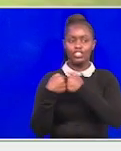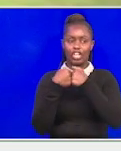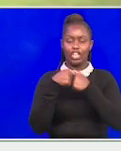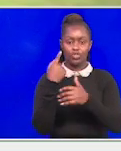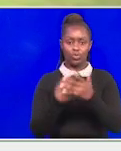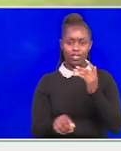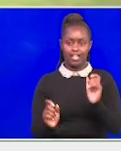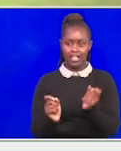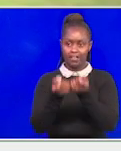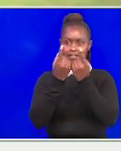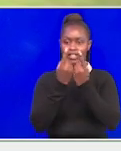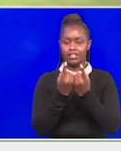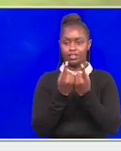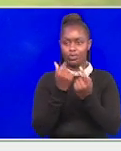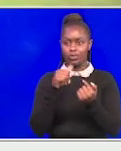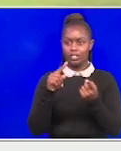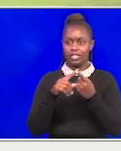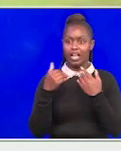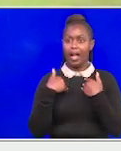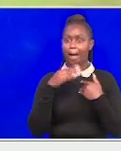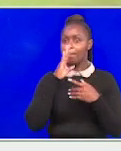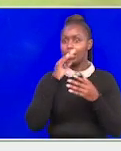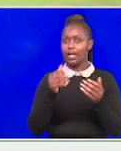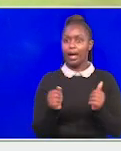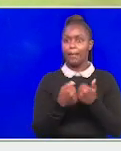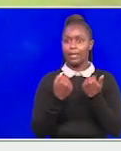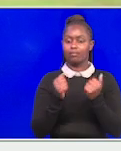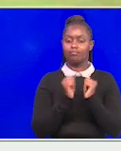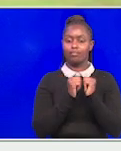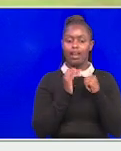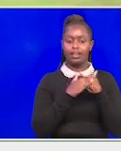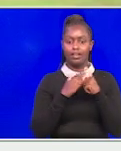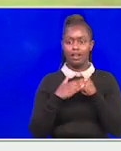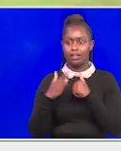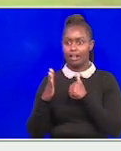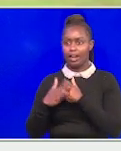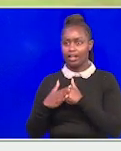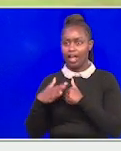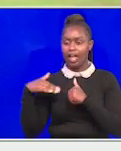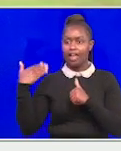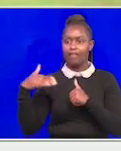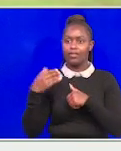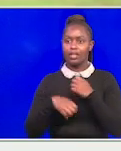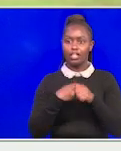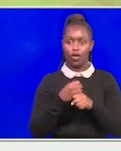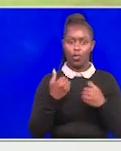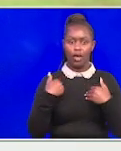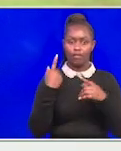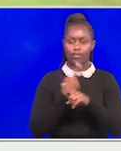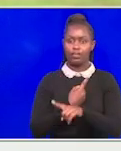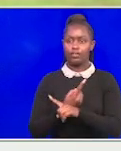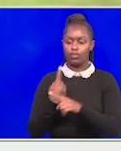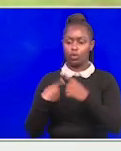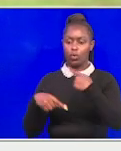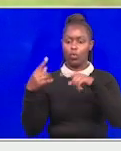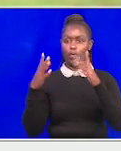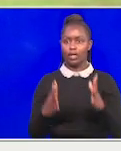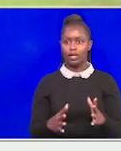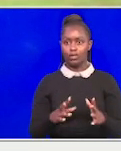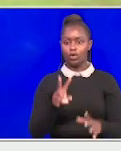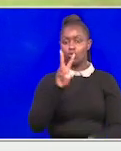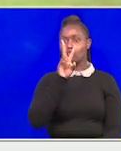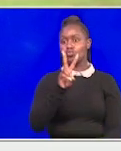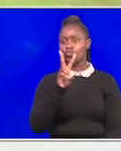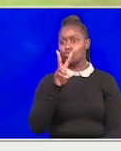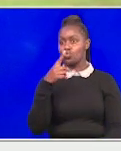held since 1999 every year, and we've had different winners. Of 2 of the